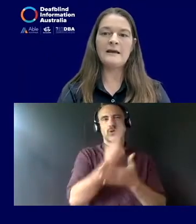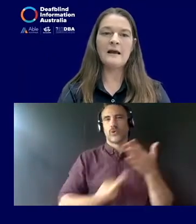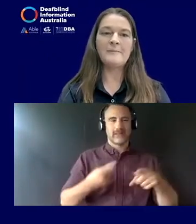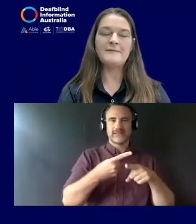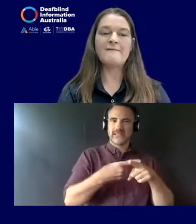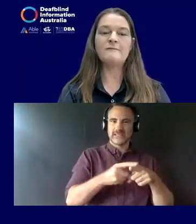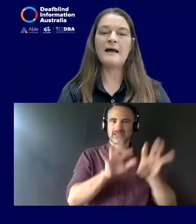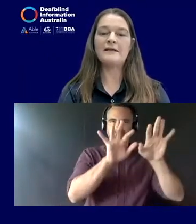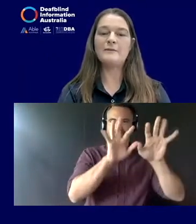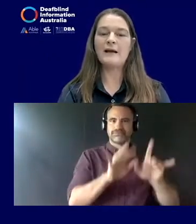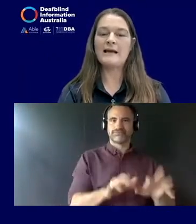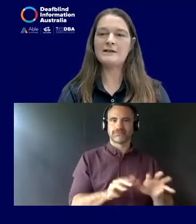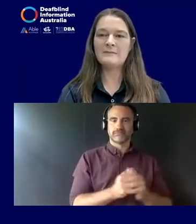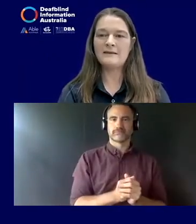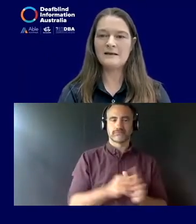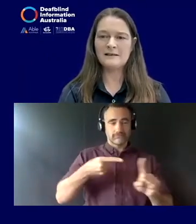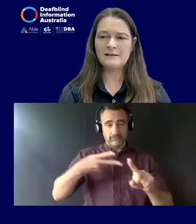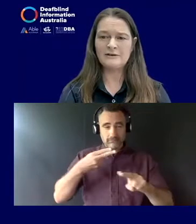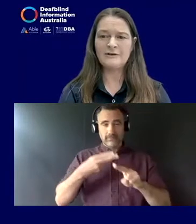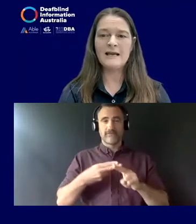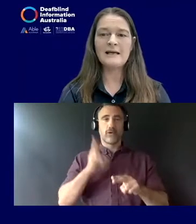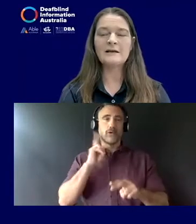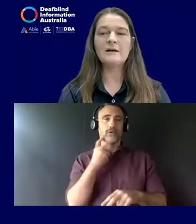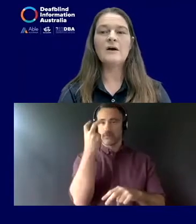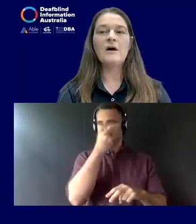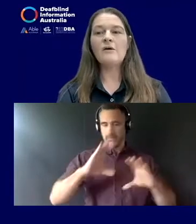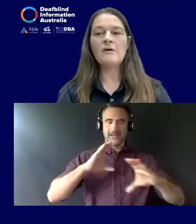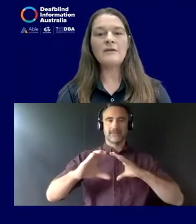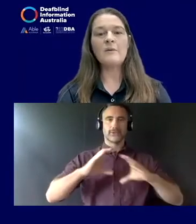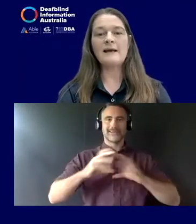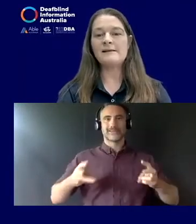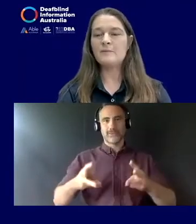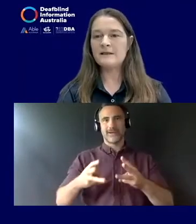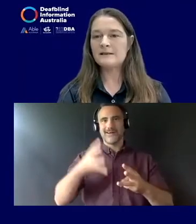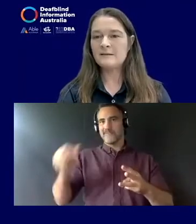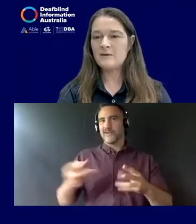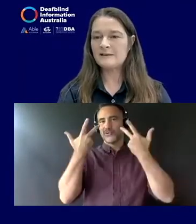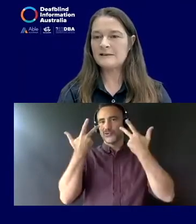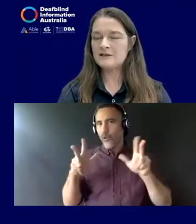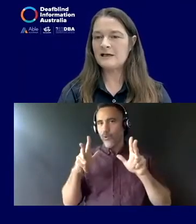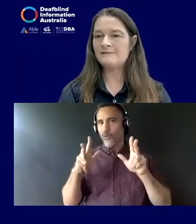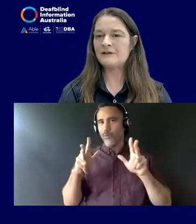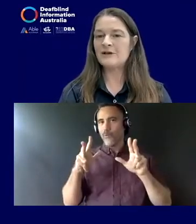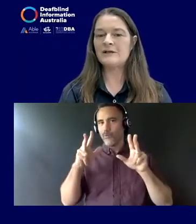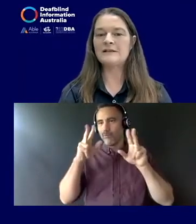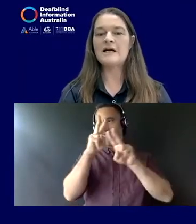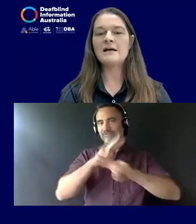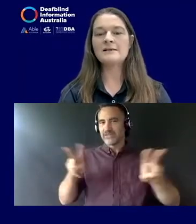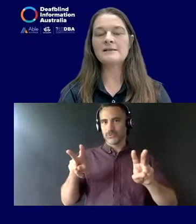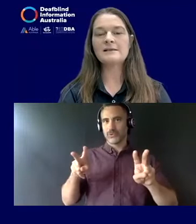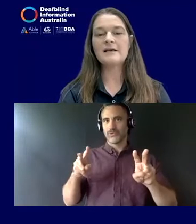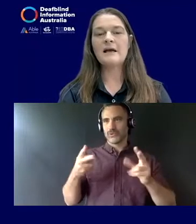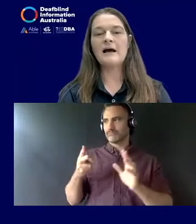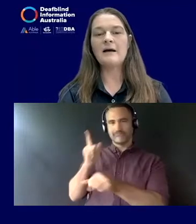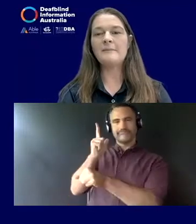the deafblind communication method is so unique, or the ways in which the person achieves certain